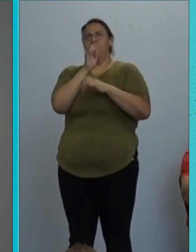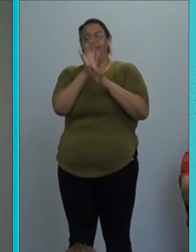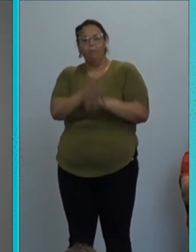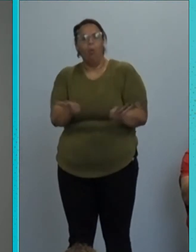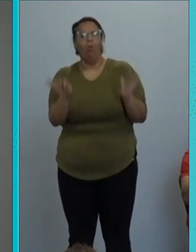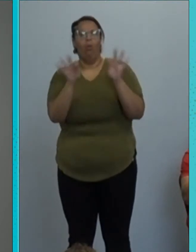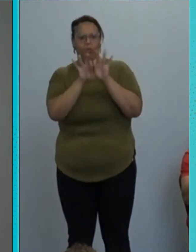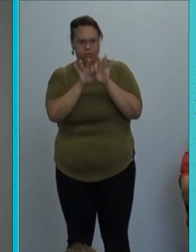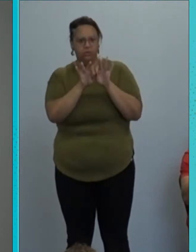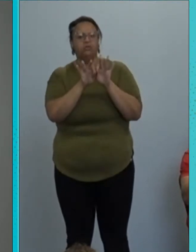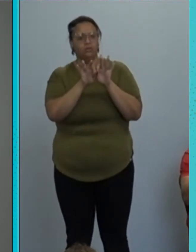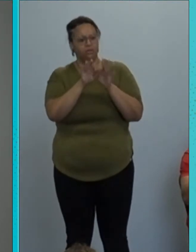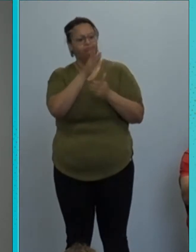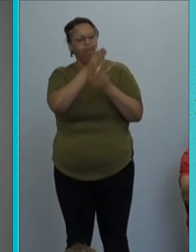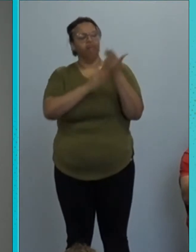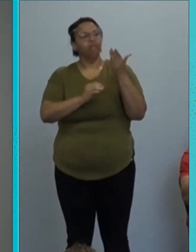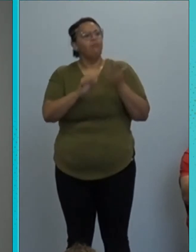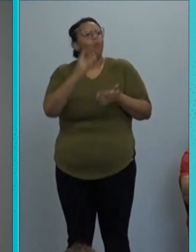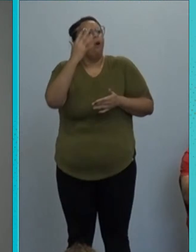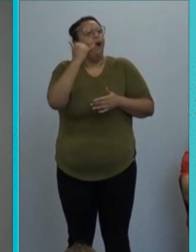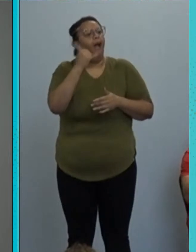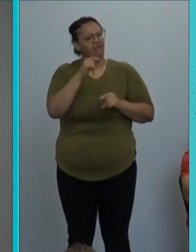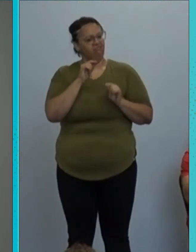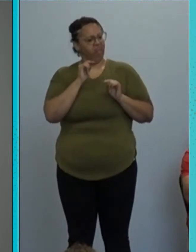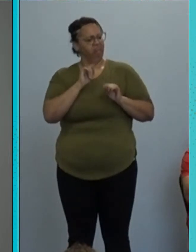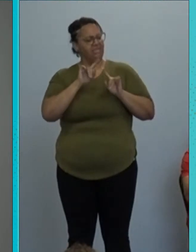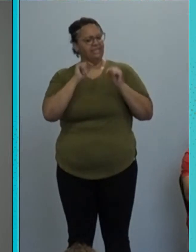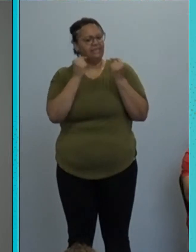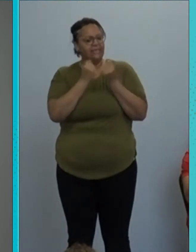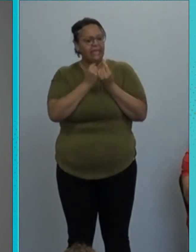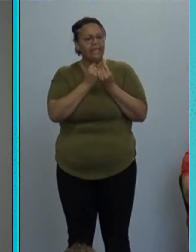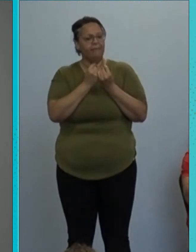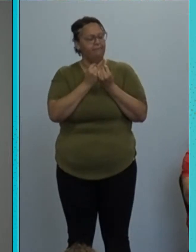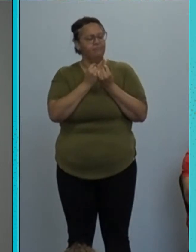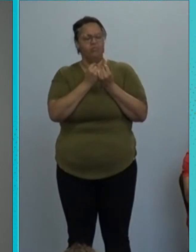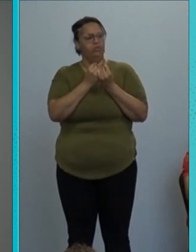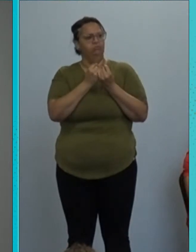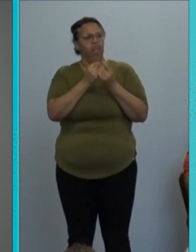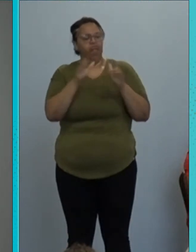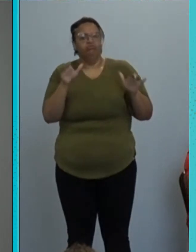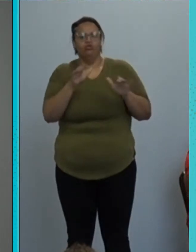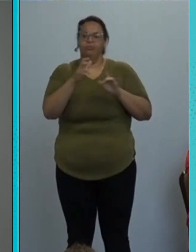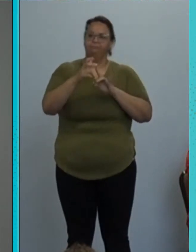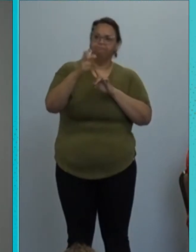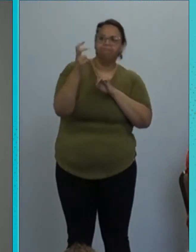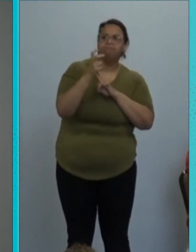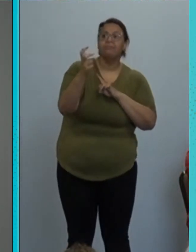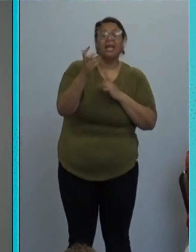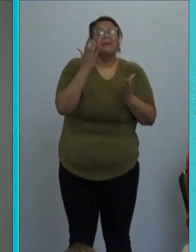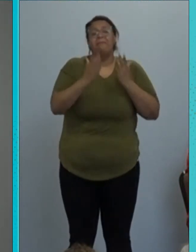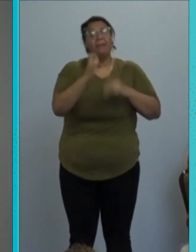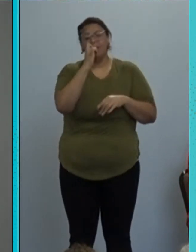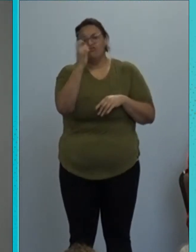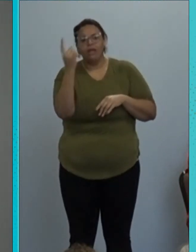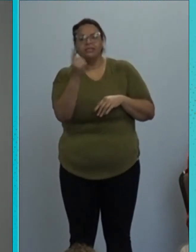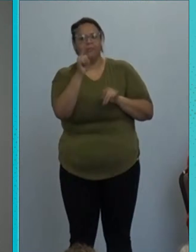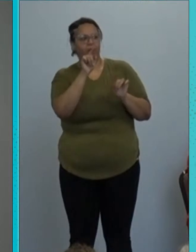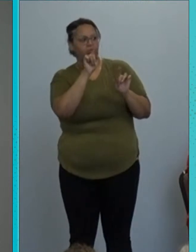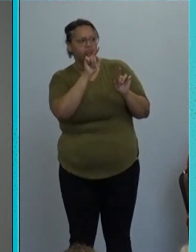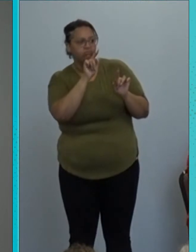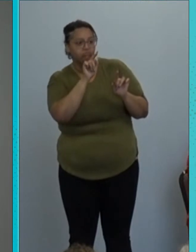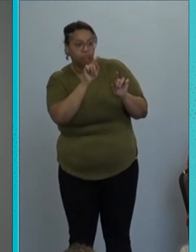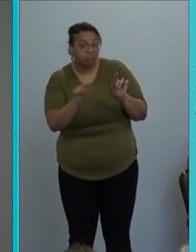part of why this team cohered so well. And maybe it's not something that you